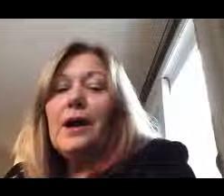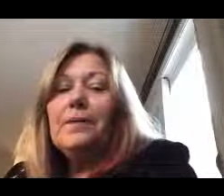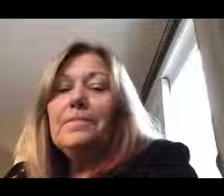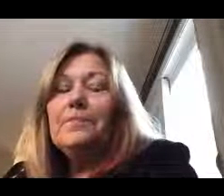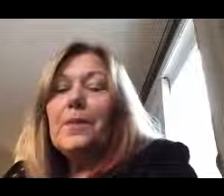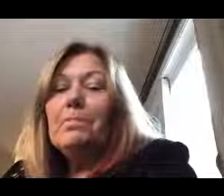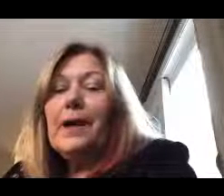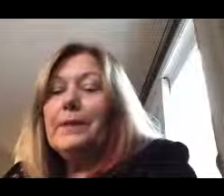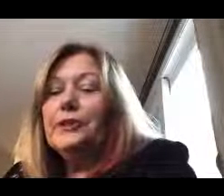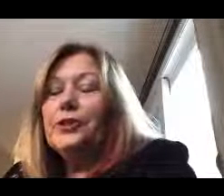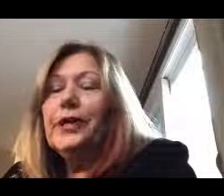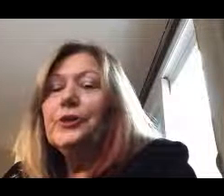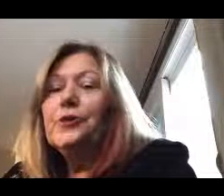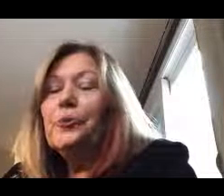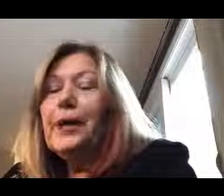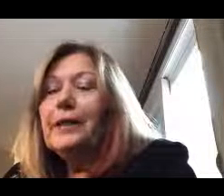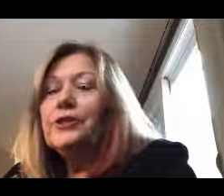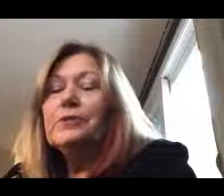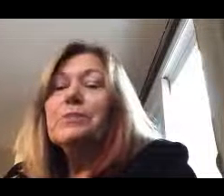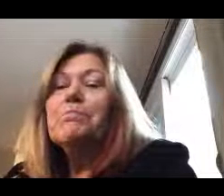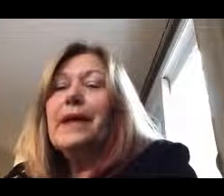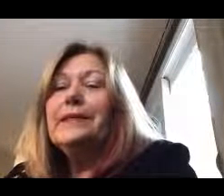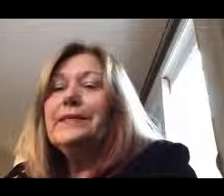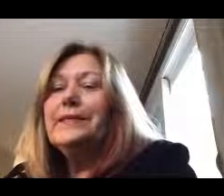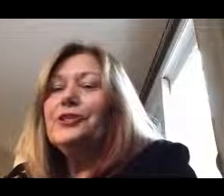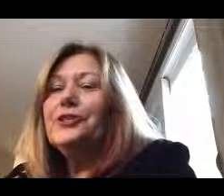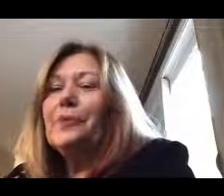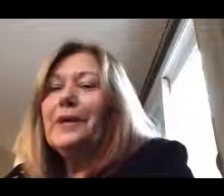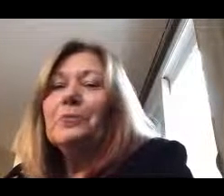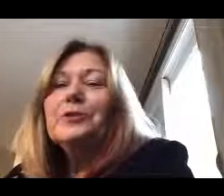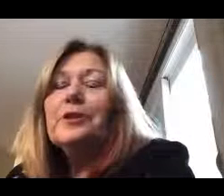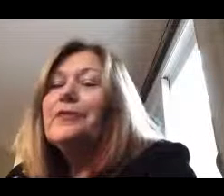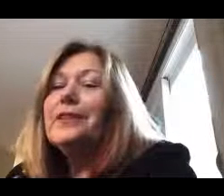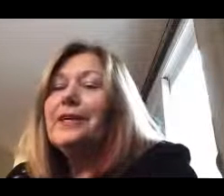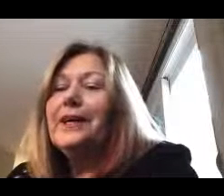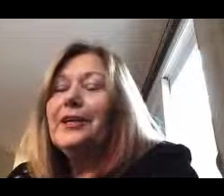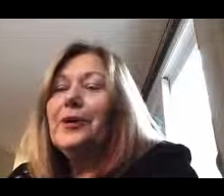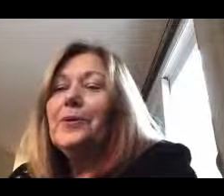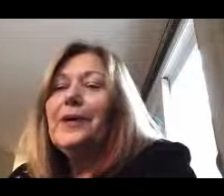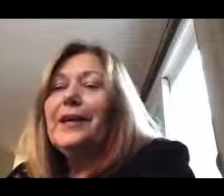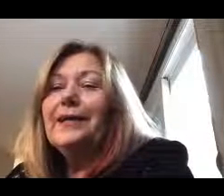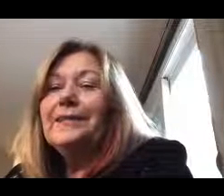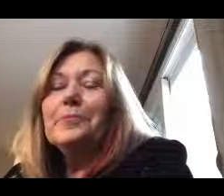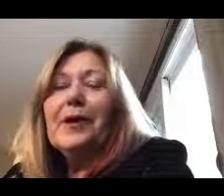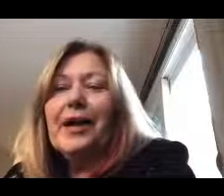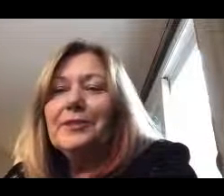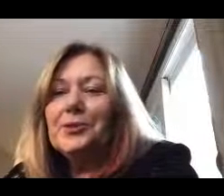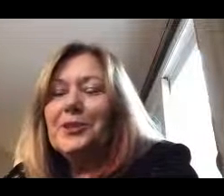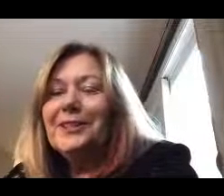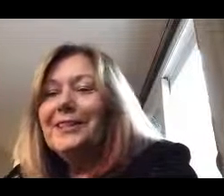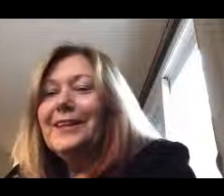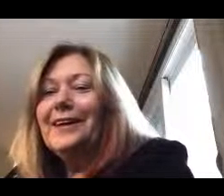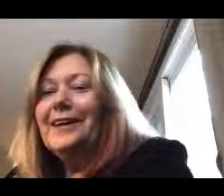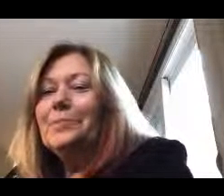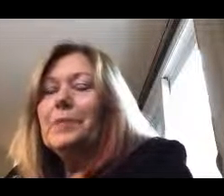to my mentor, Carol Sobek. She was amazing. She taught me almost everything I know, at least about high